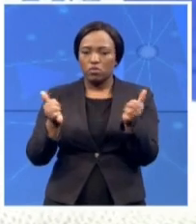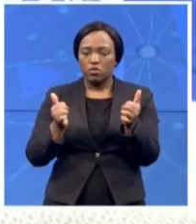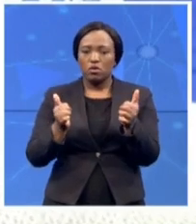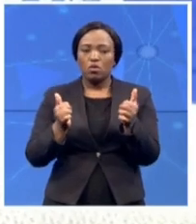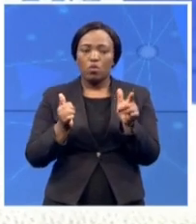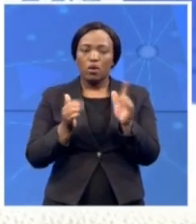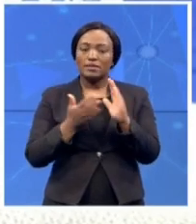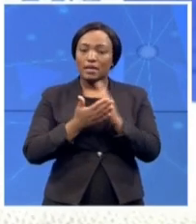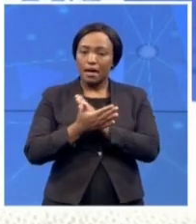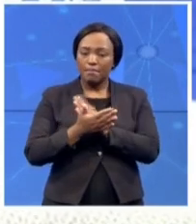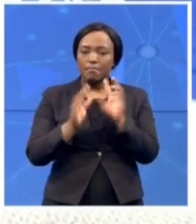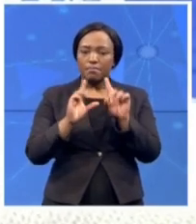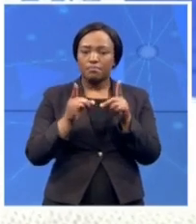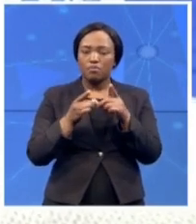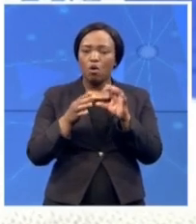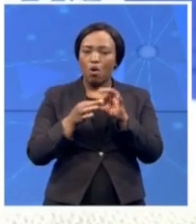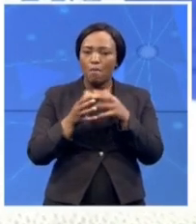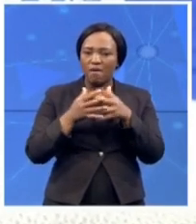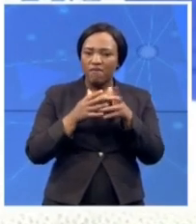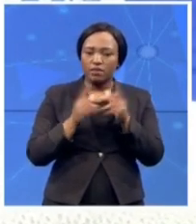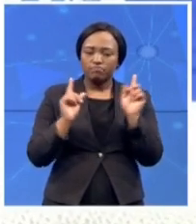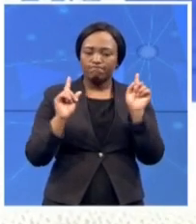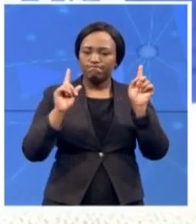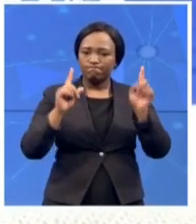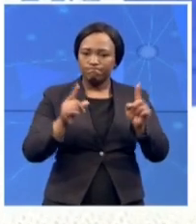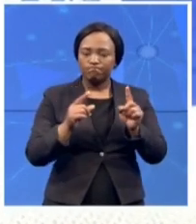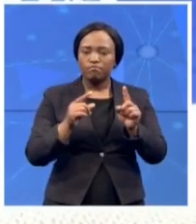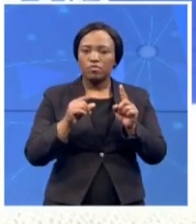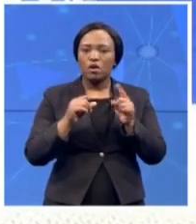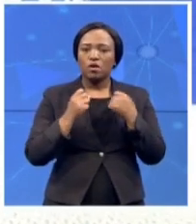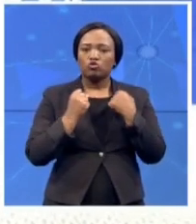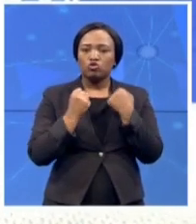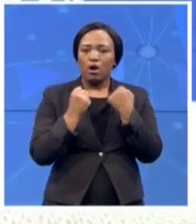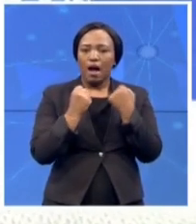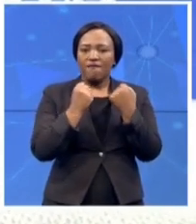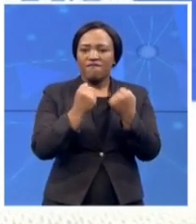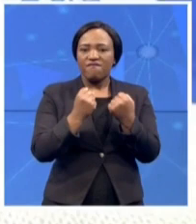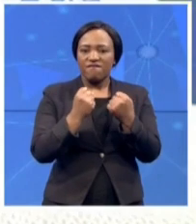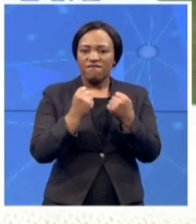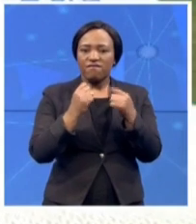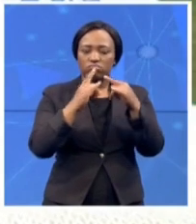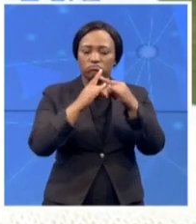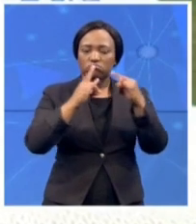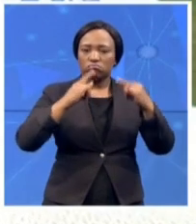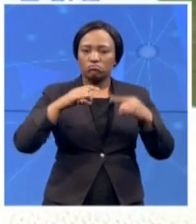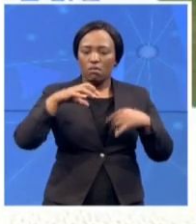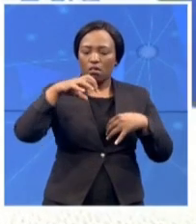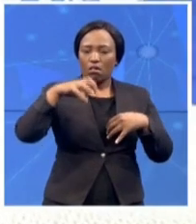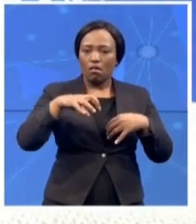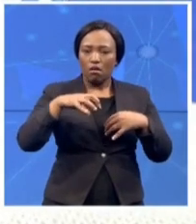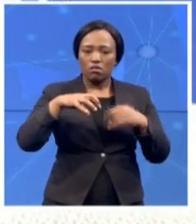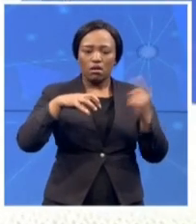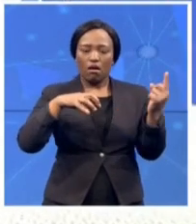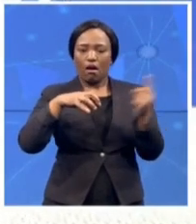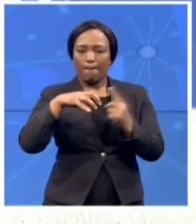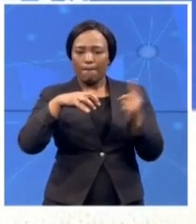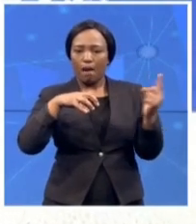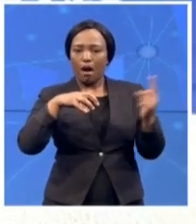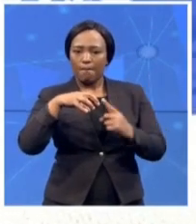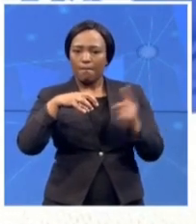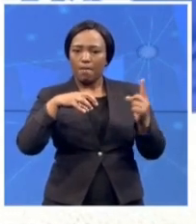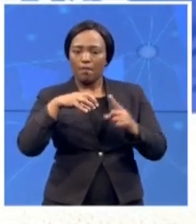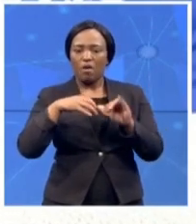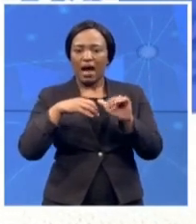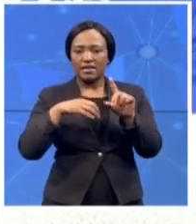units, so the pupils that don't have IDs are able to apply for IDs, and then those that do have IDs are able to register